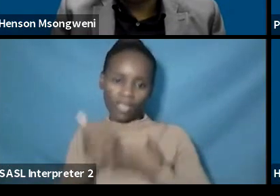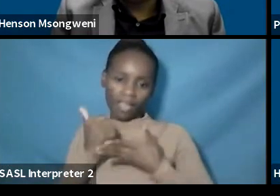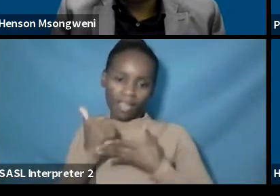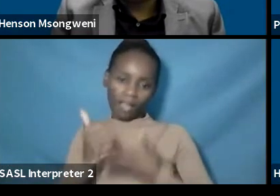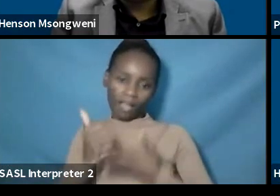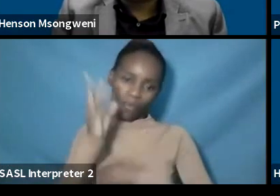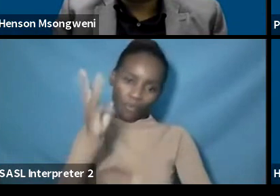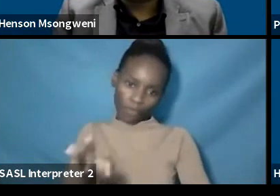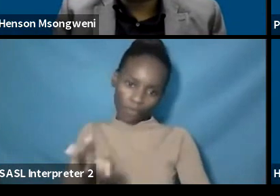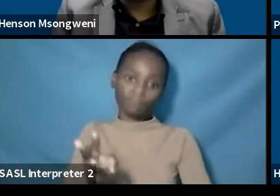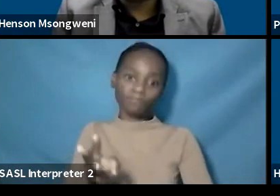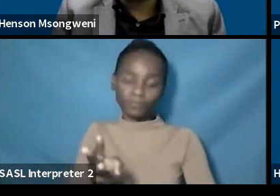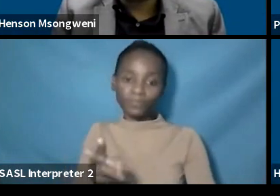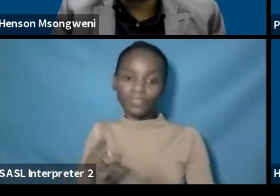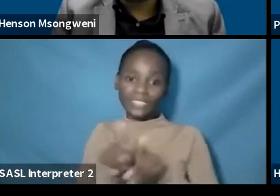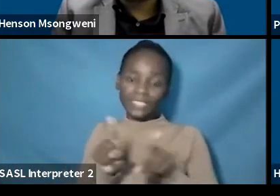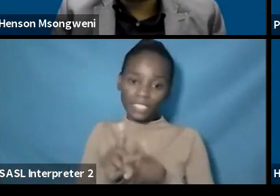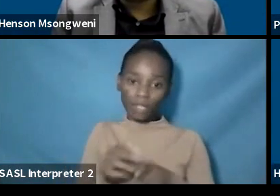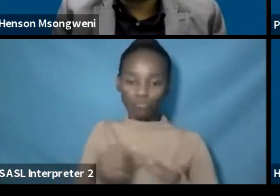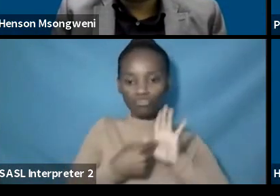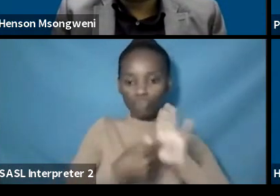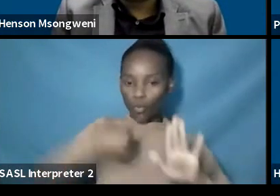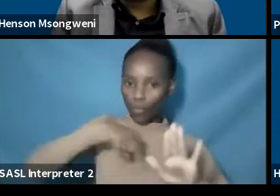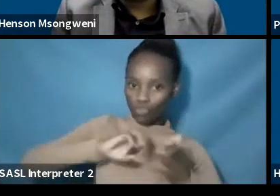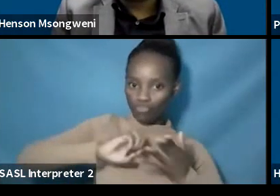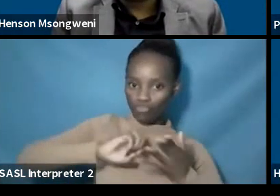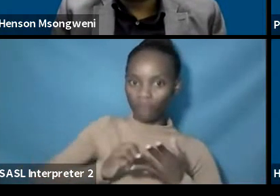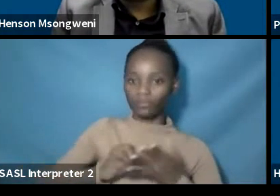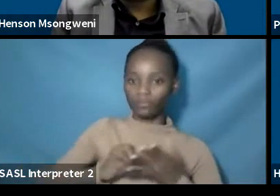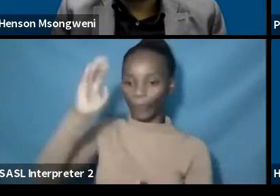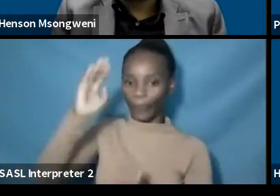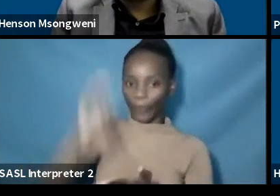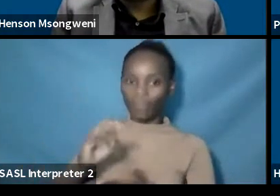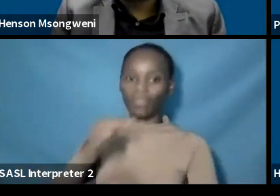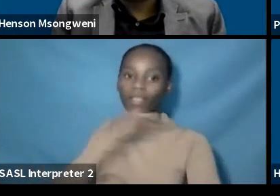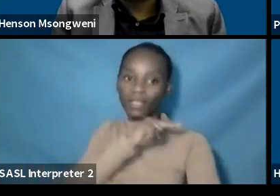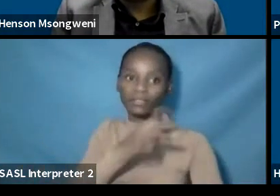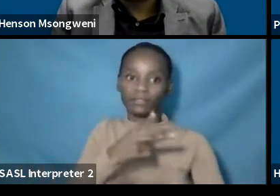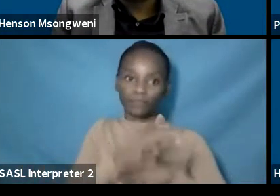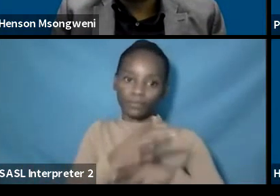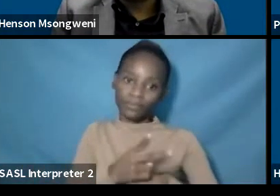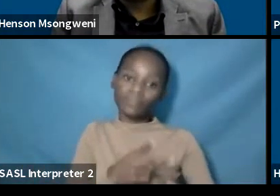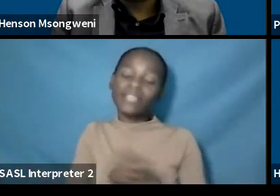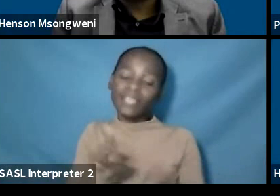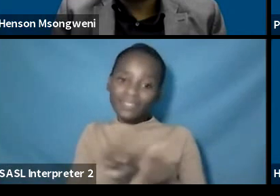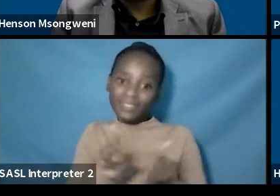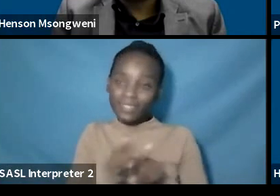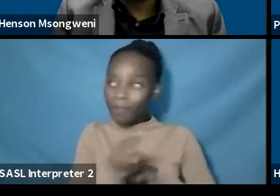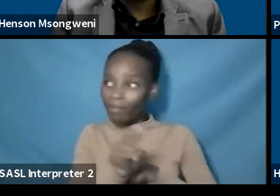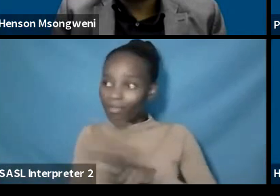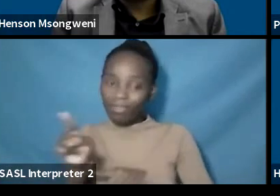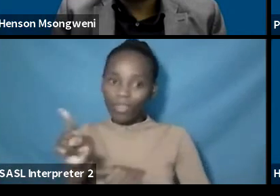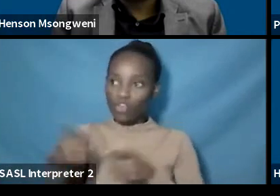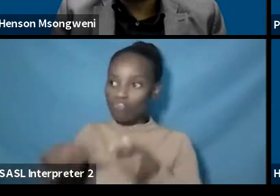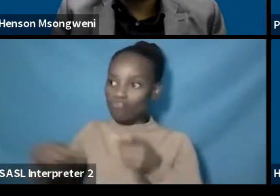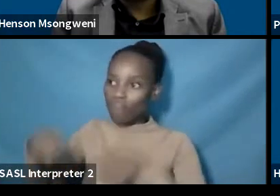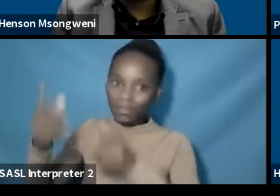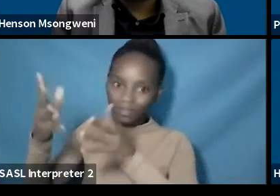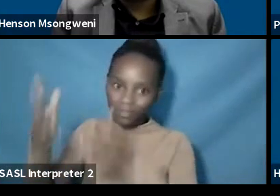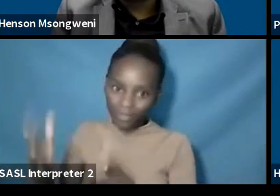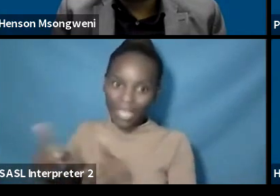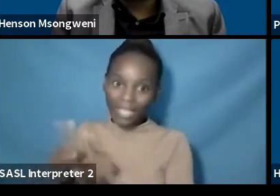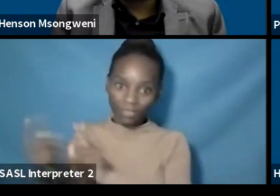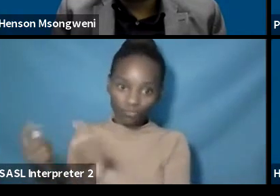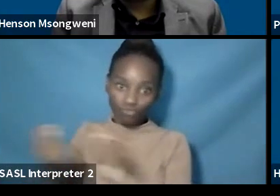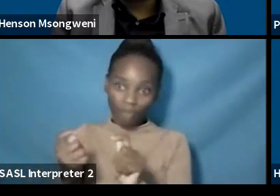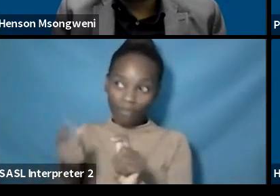as counterfeiting. That will come in handy for our traders and travelers alike. The next